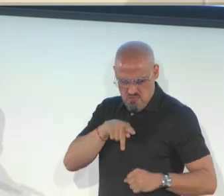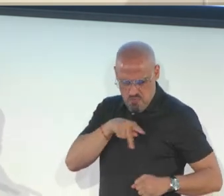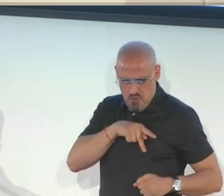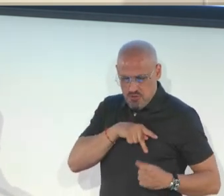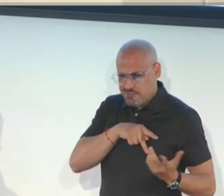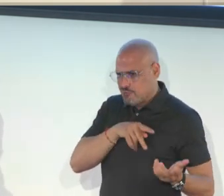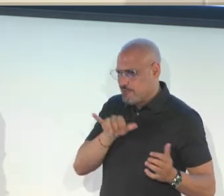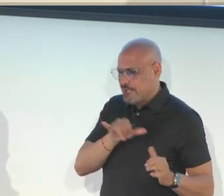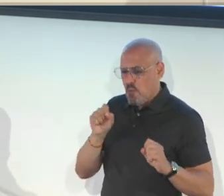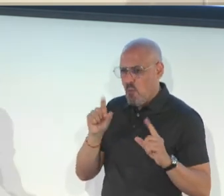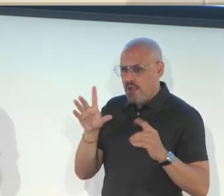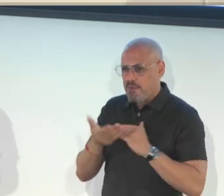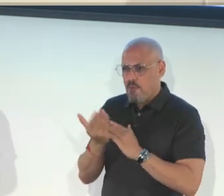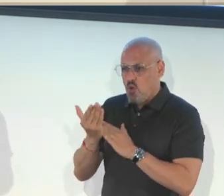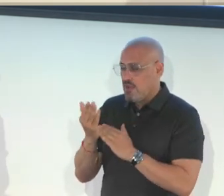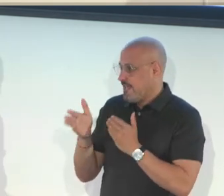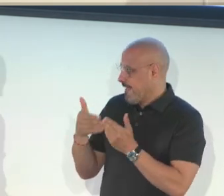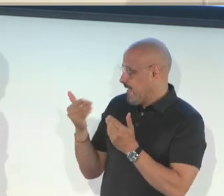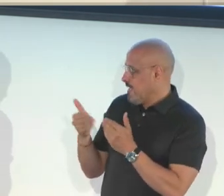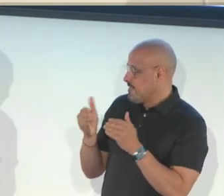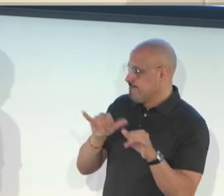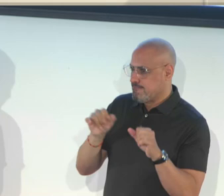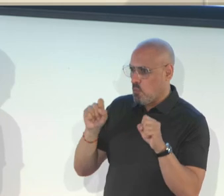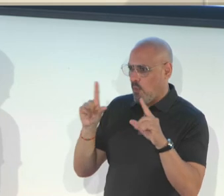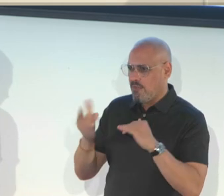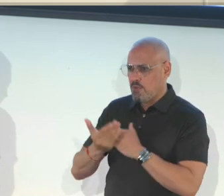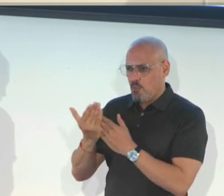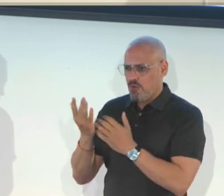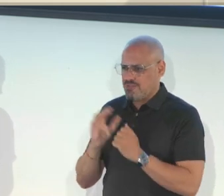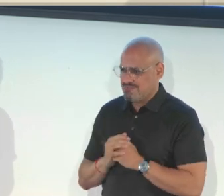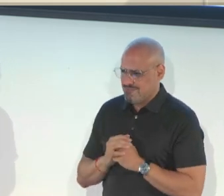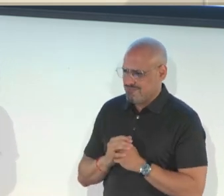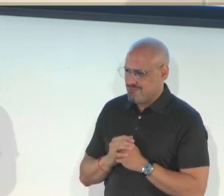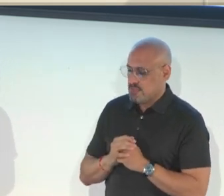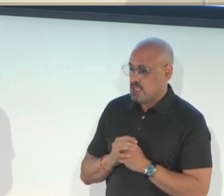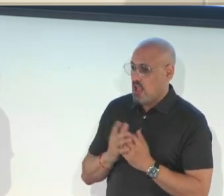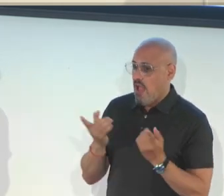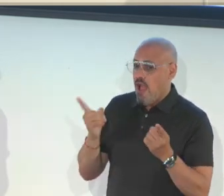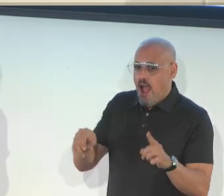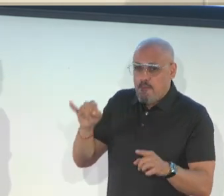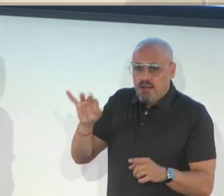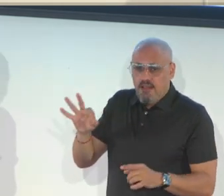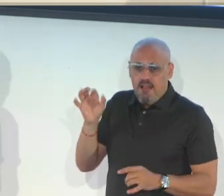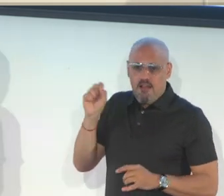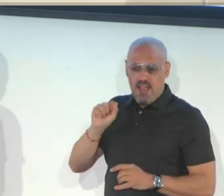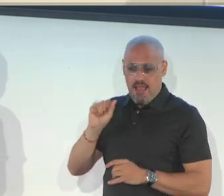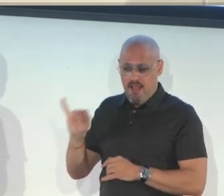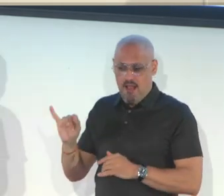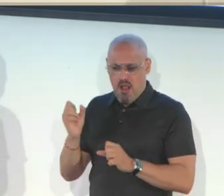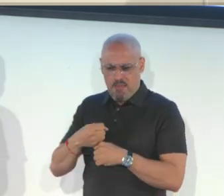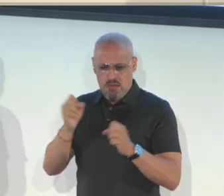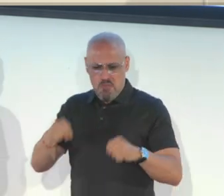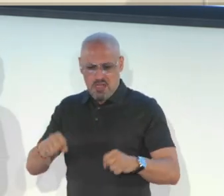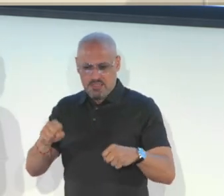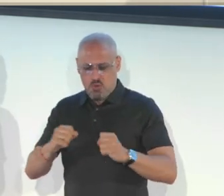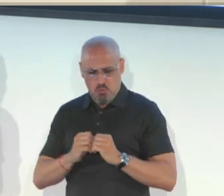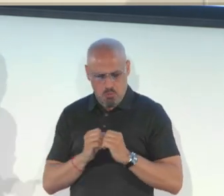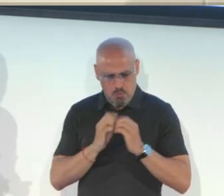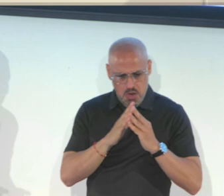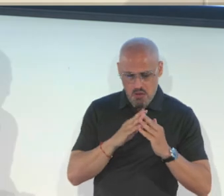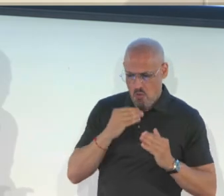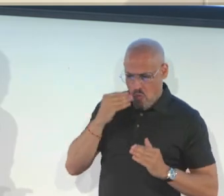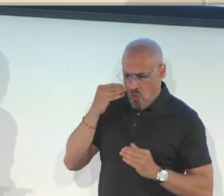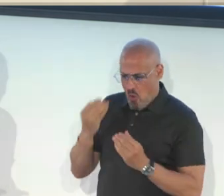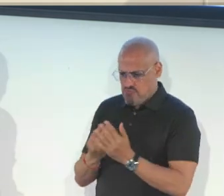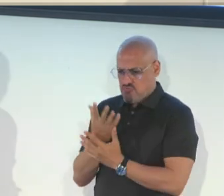waking up in the morning and as easy as waking up in the morning? What if artificial intelligence makes it possible to build